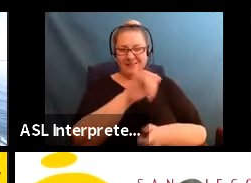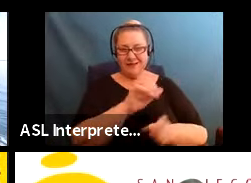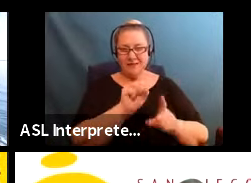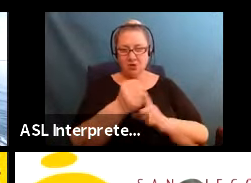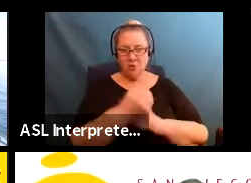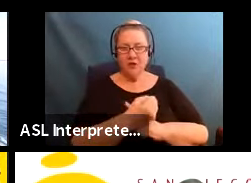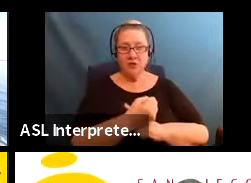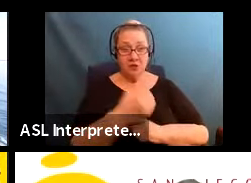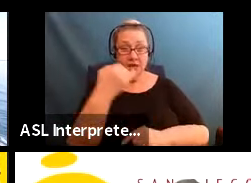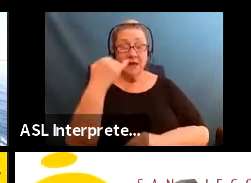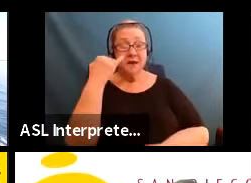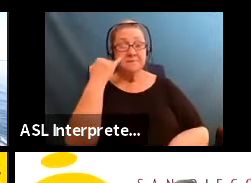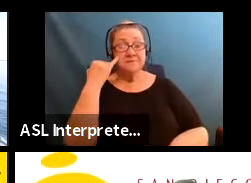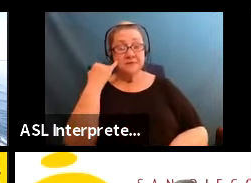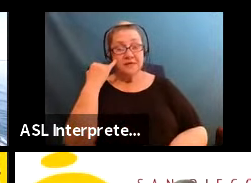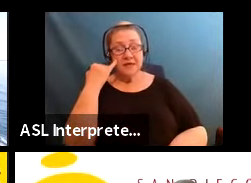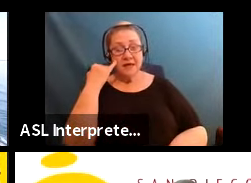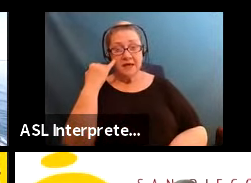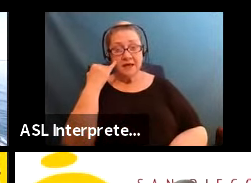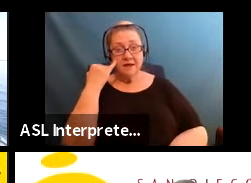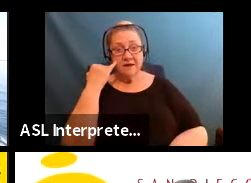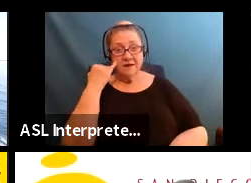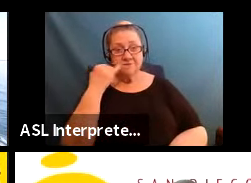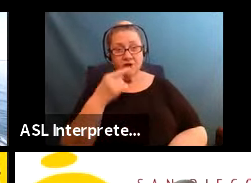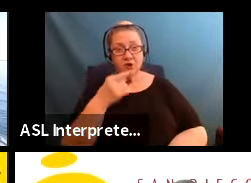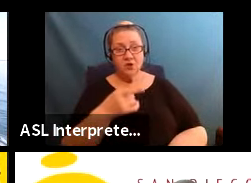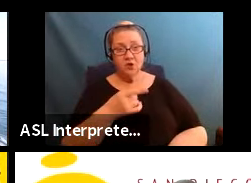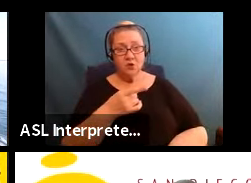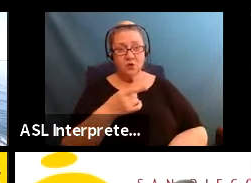If you go to our